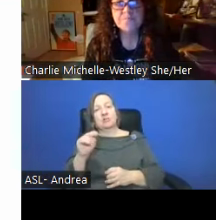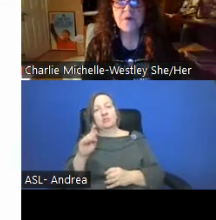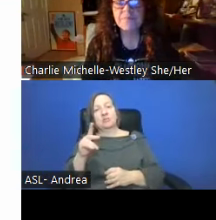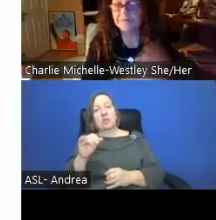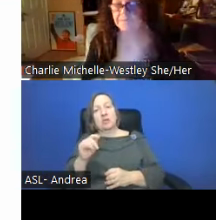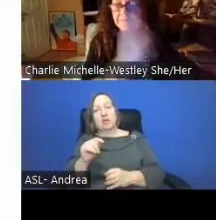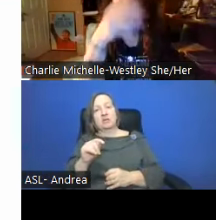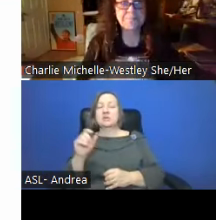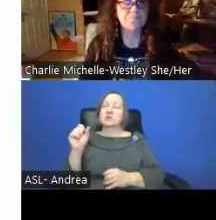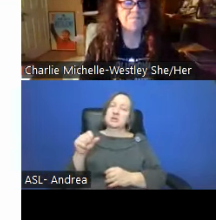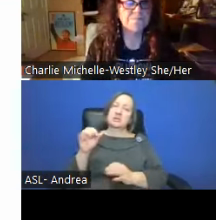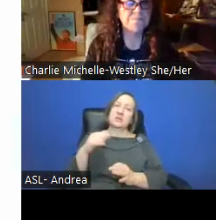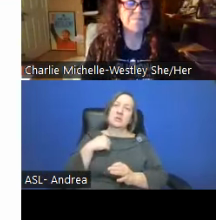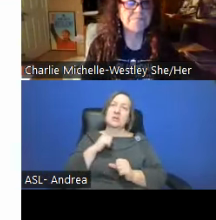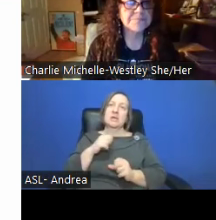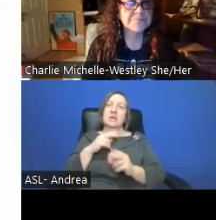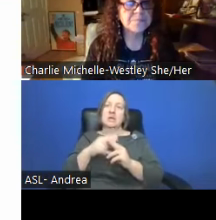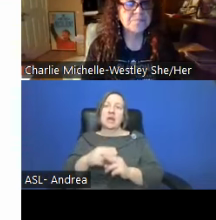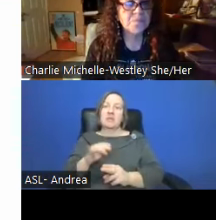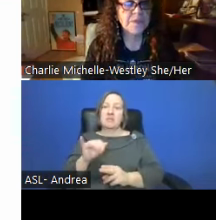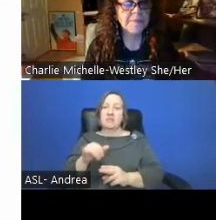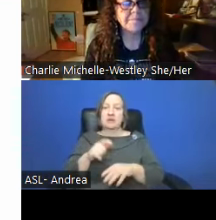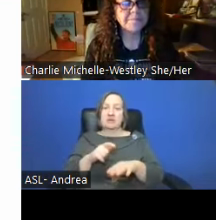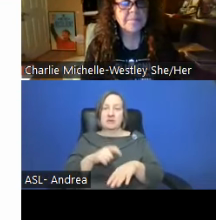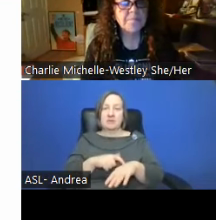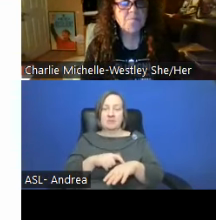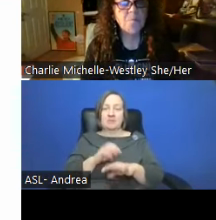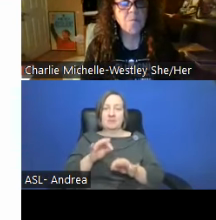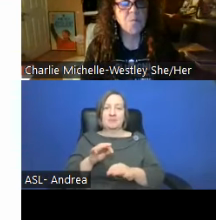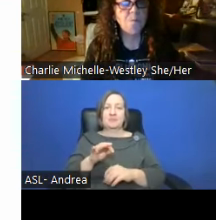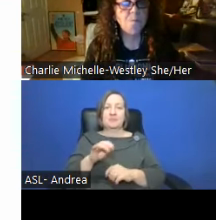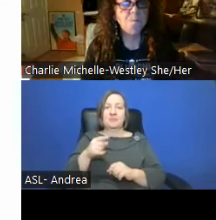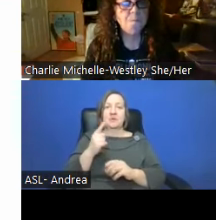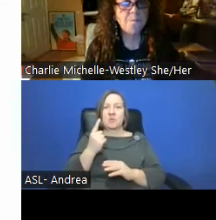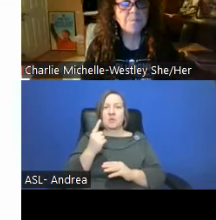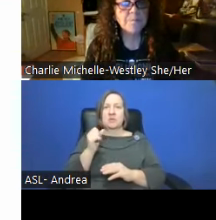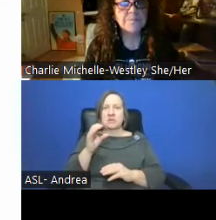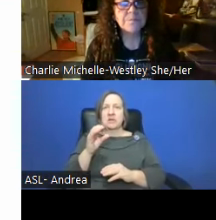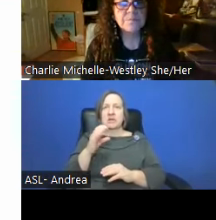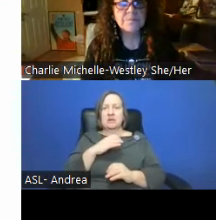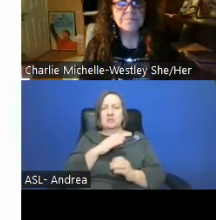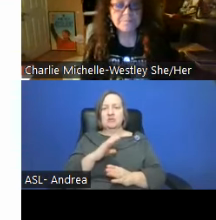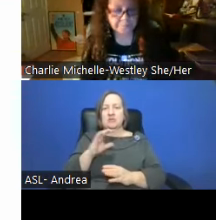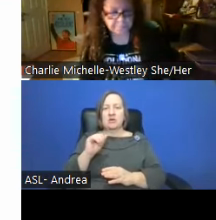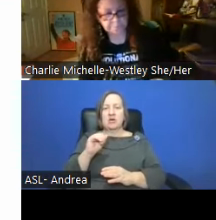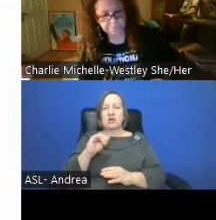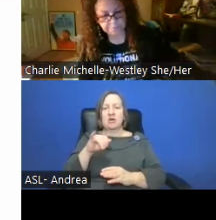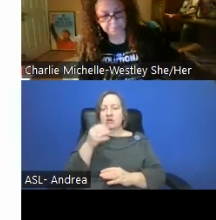So. Oh, yes. We can name those things then. Okay. Just one second, Commissioner Ajay, you have a